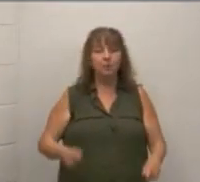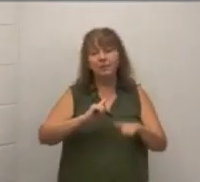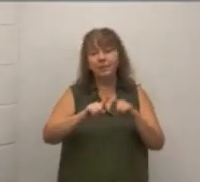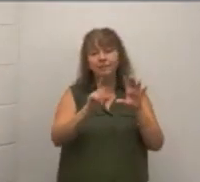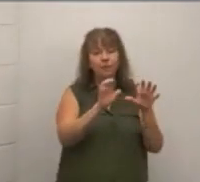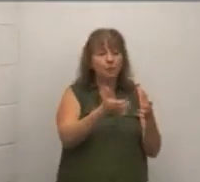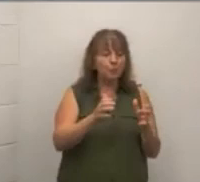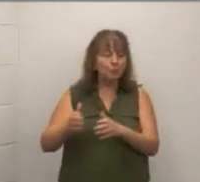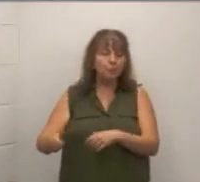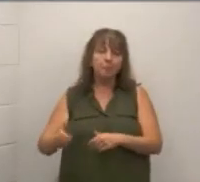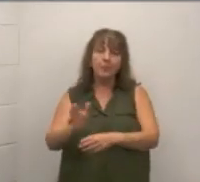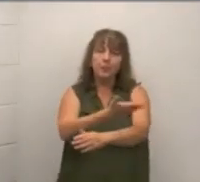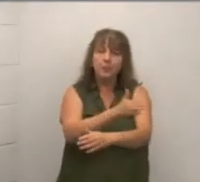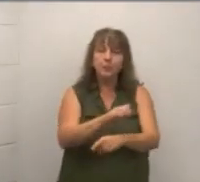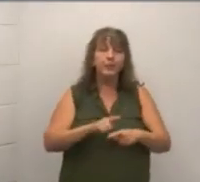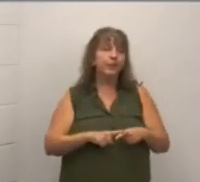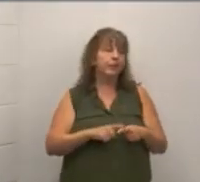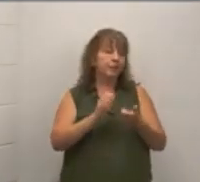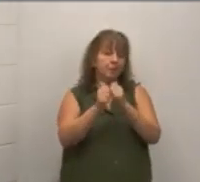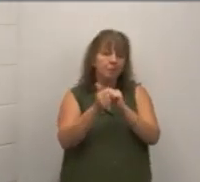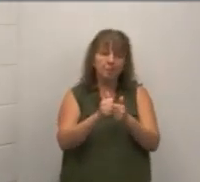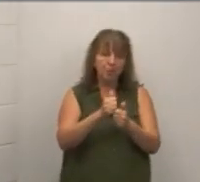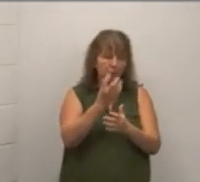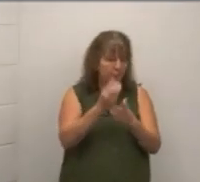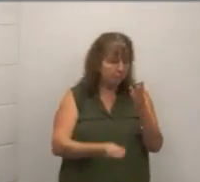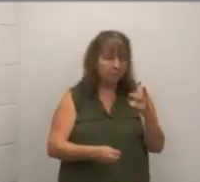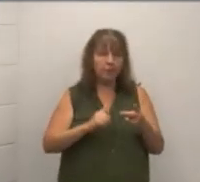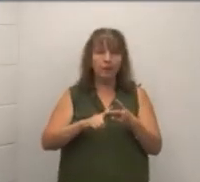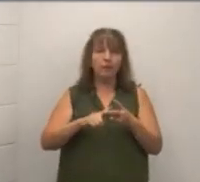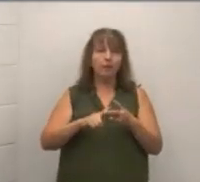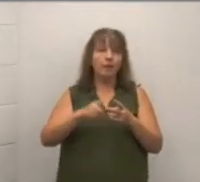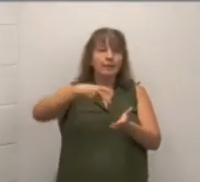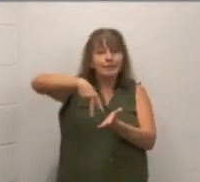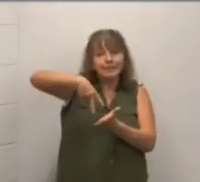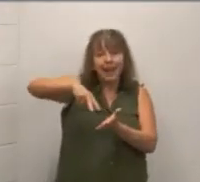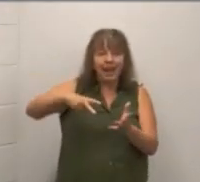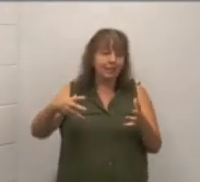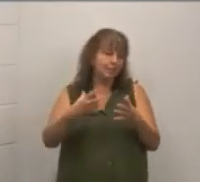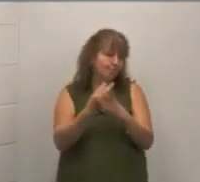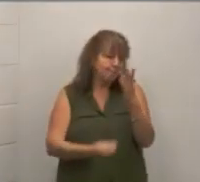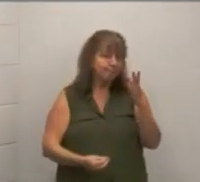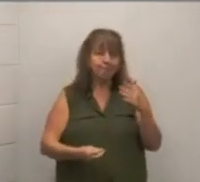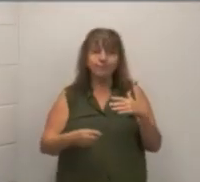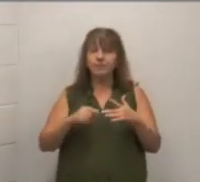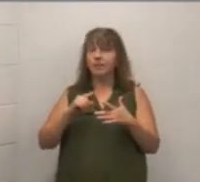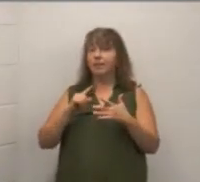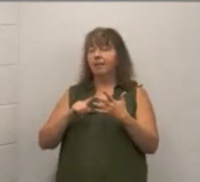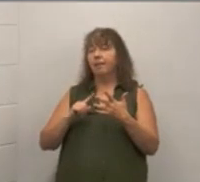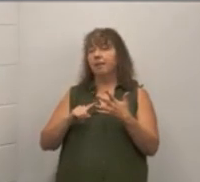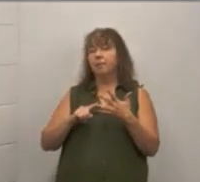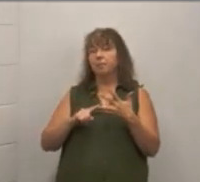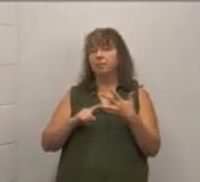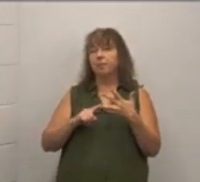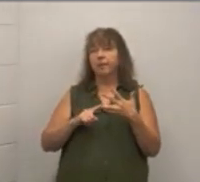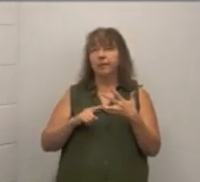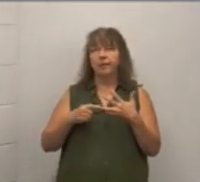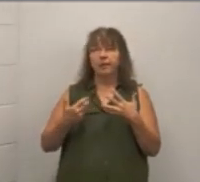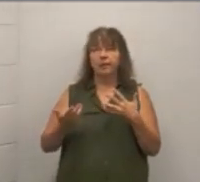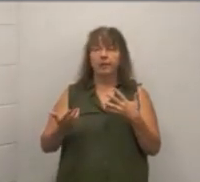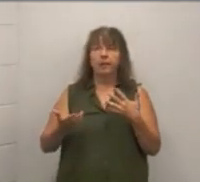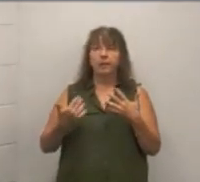ensembles, musicals, sporting events, homecoming. All those types of things have been removed, knowing